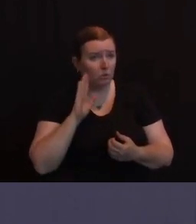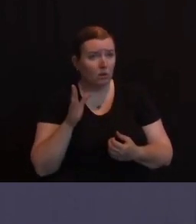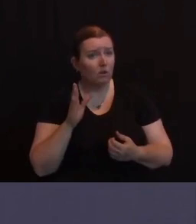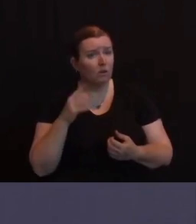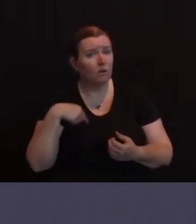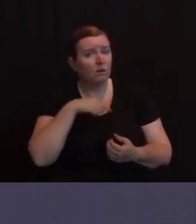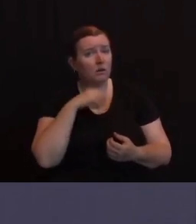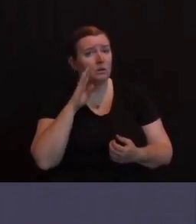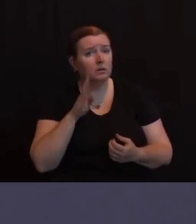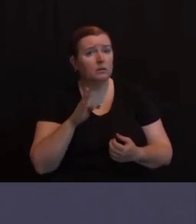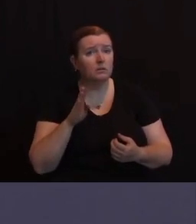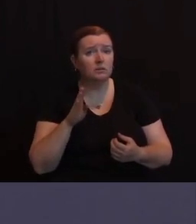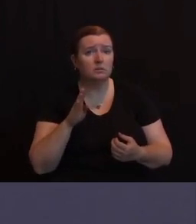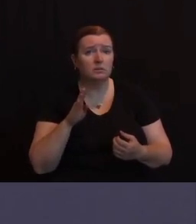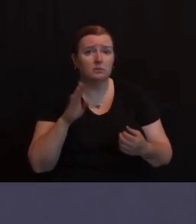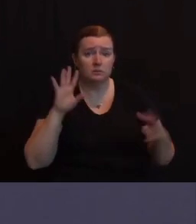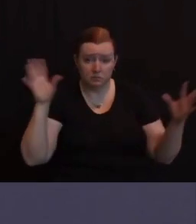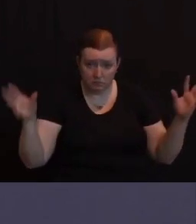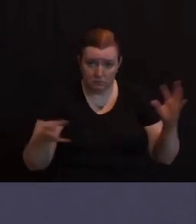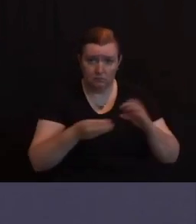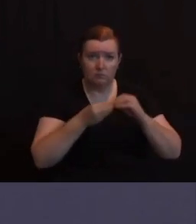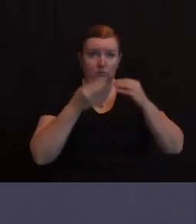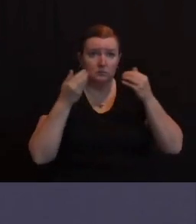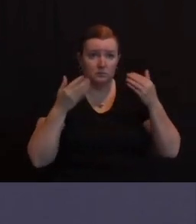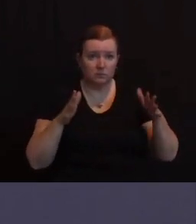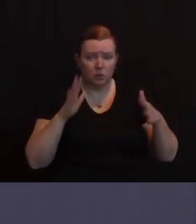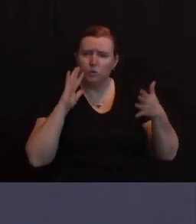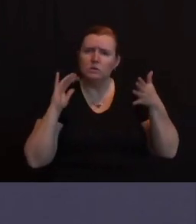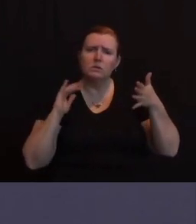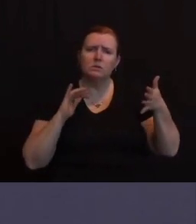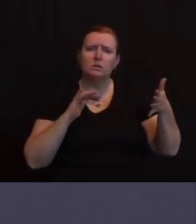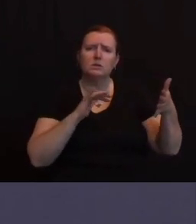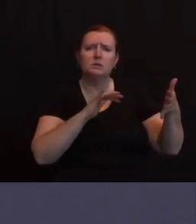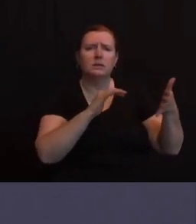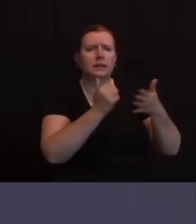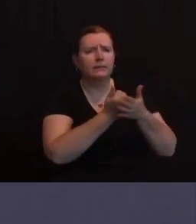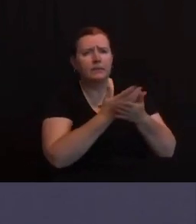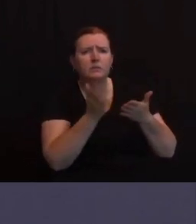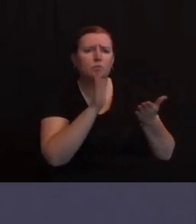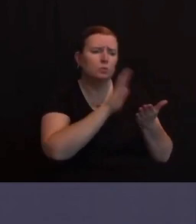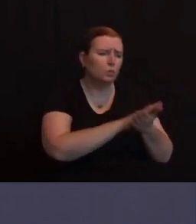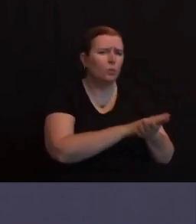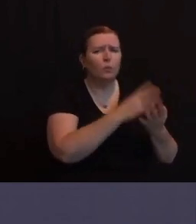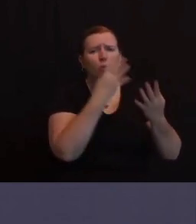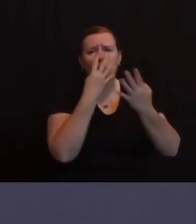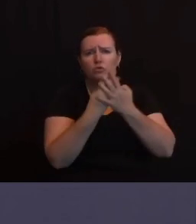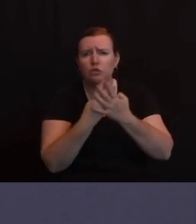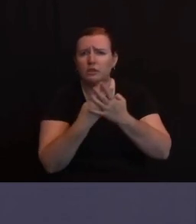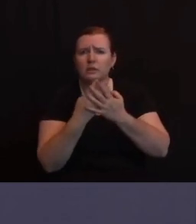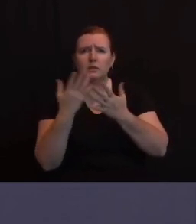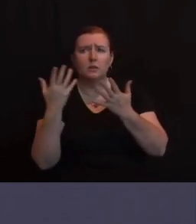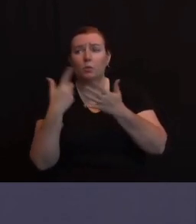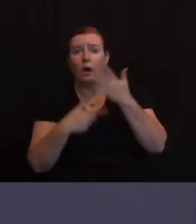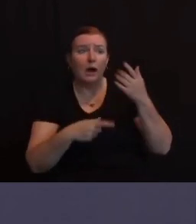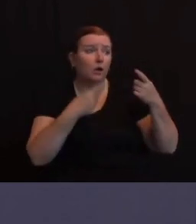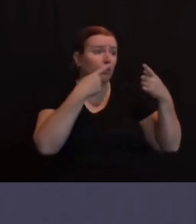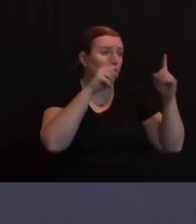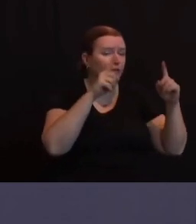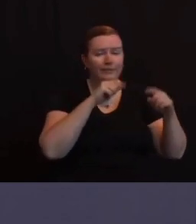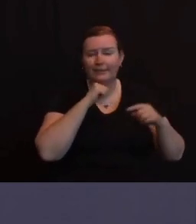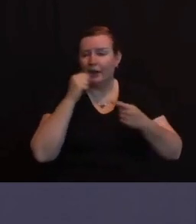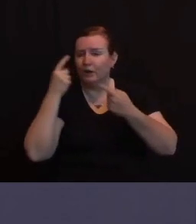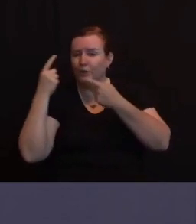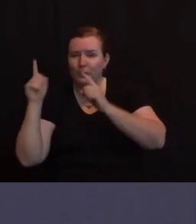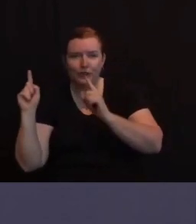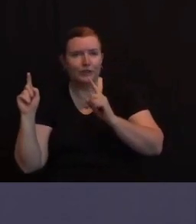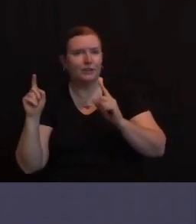postmortems, trust me, on what worked and what didn't work, but balancing the public safety